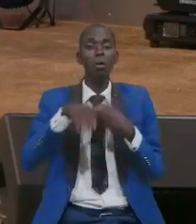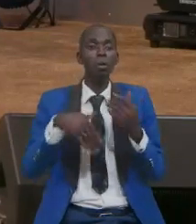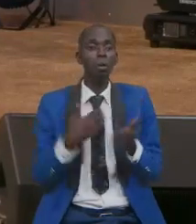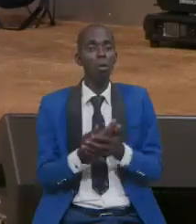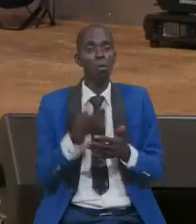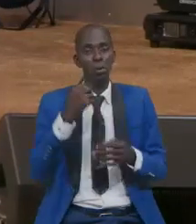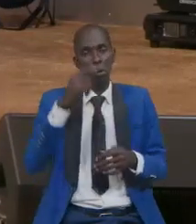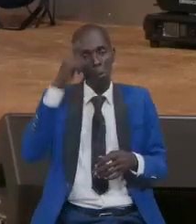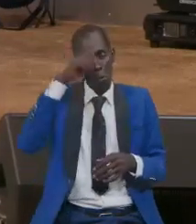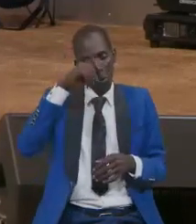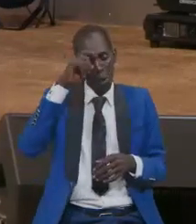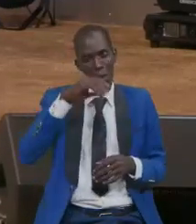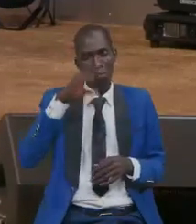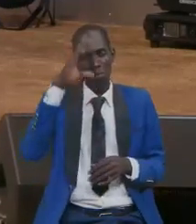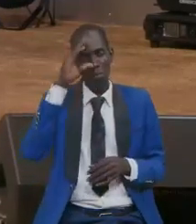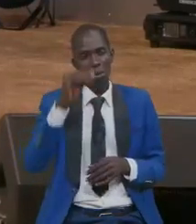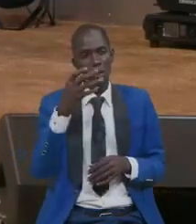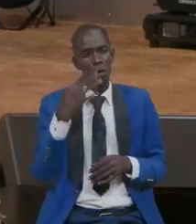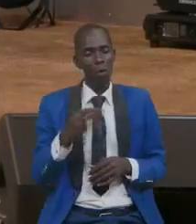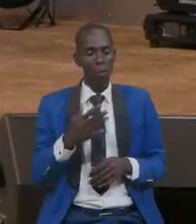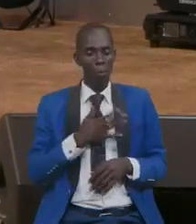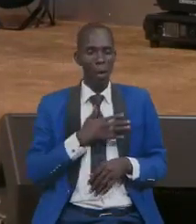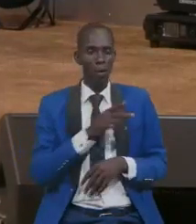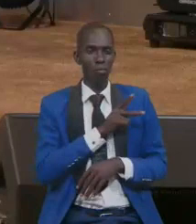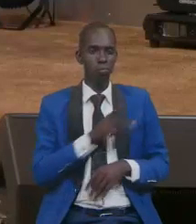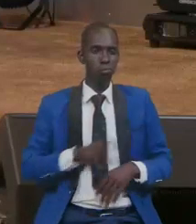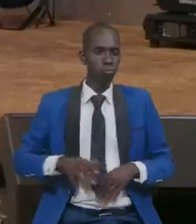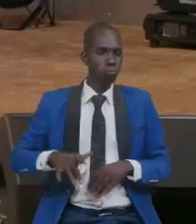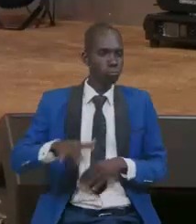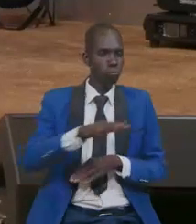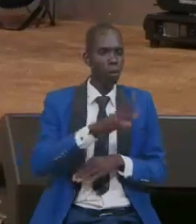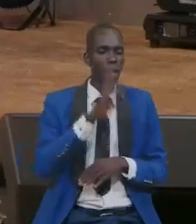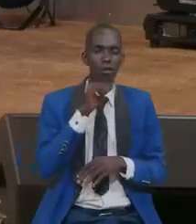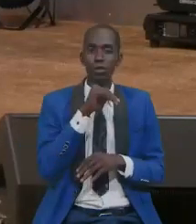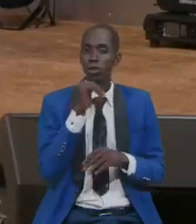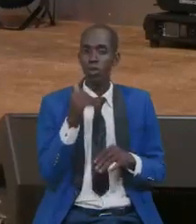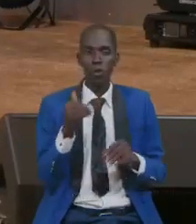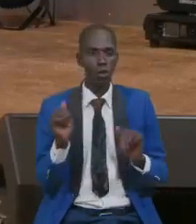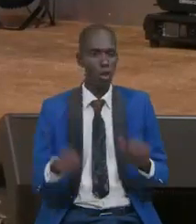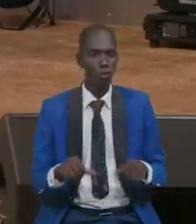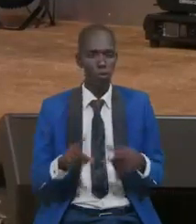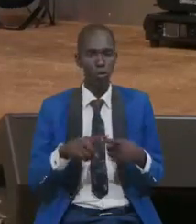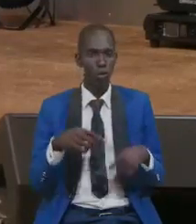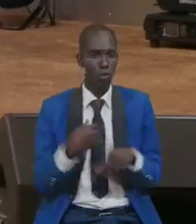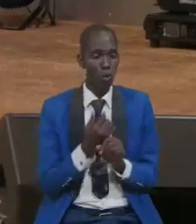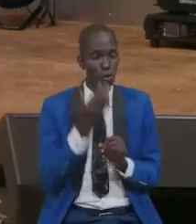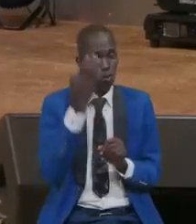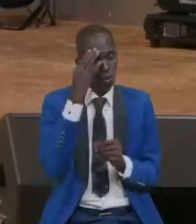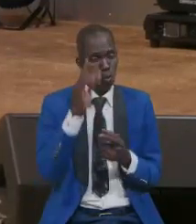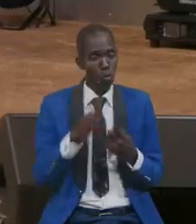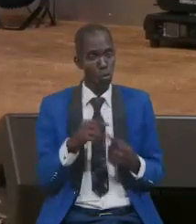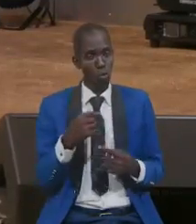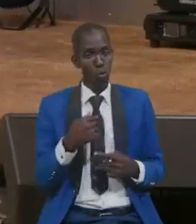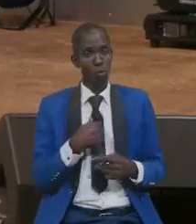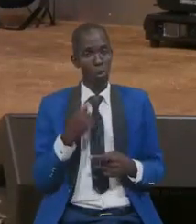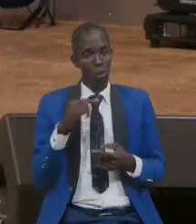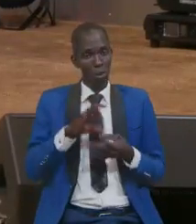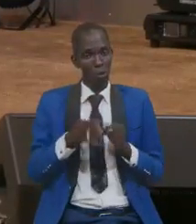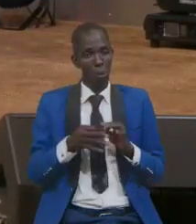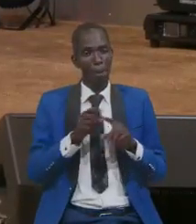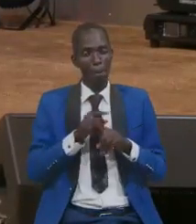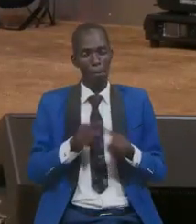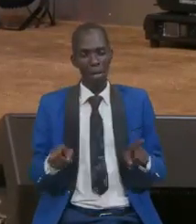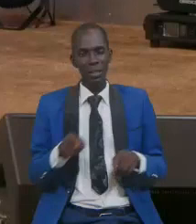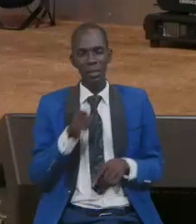make known unto me the interpretation, but thou art able.